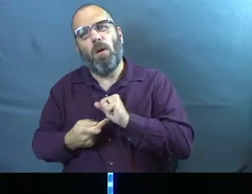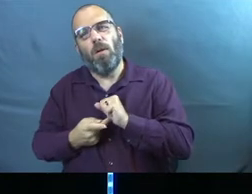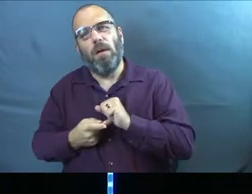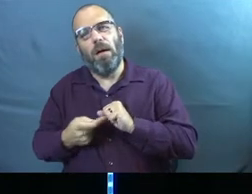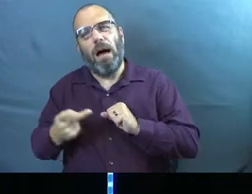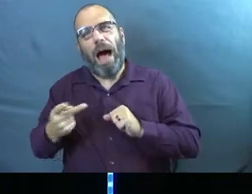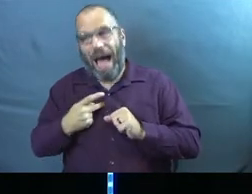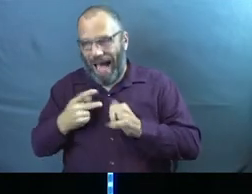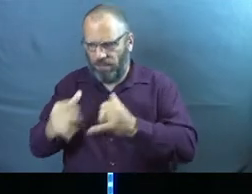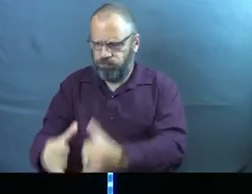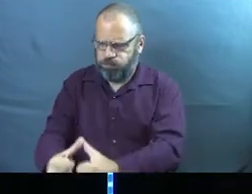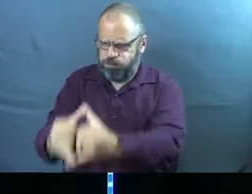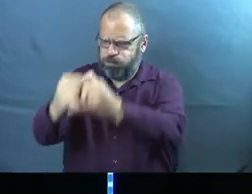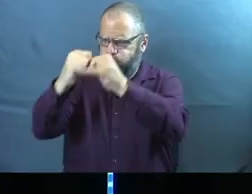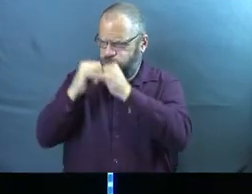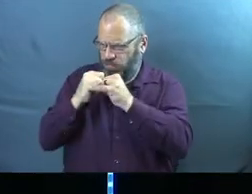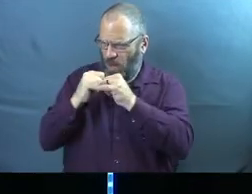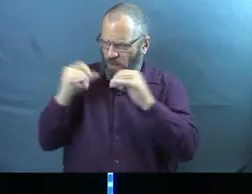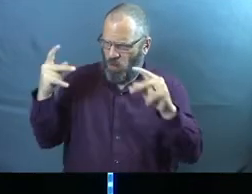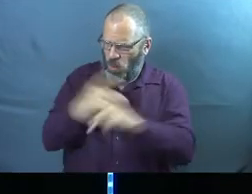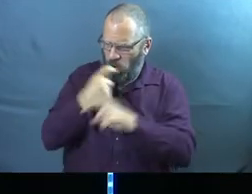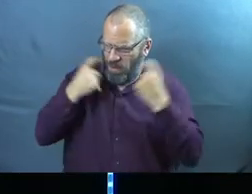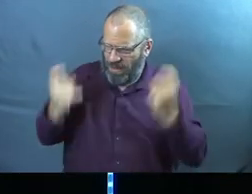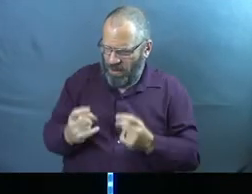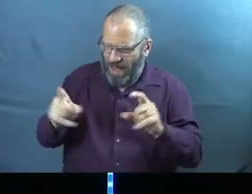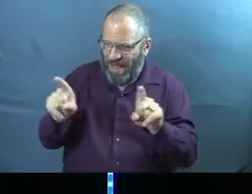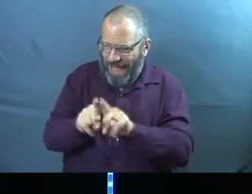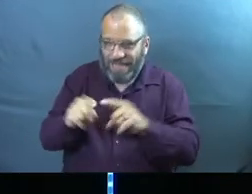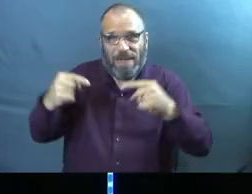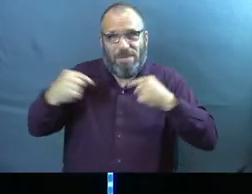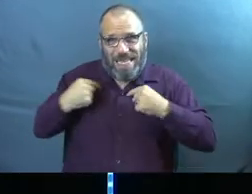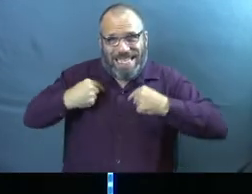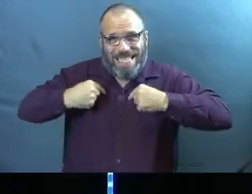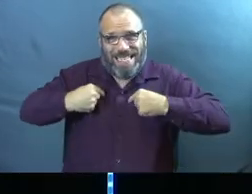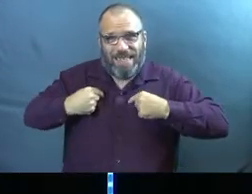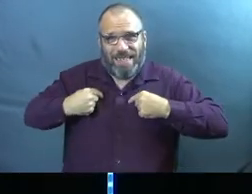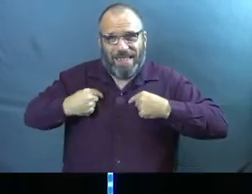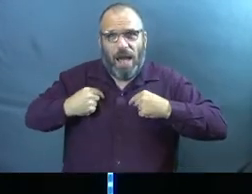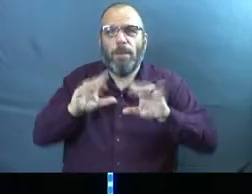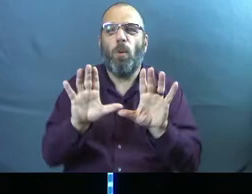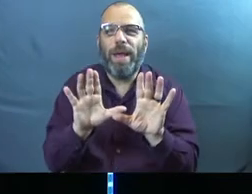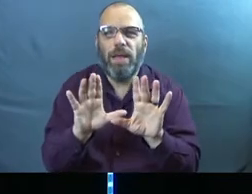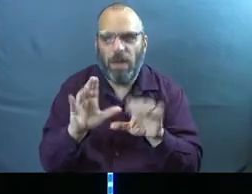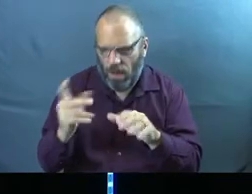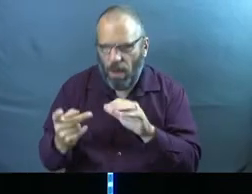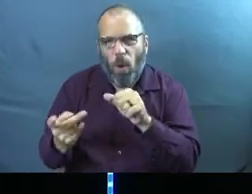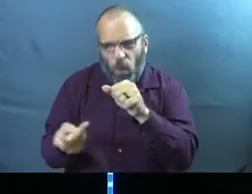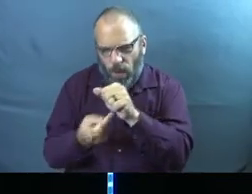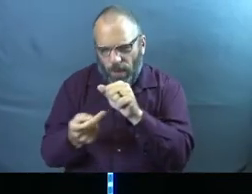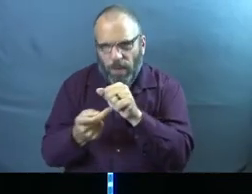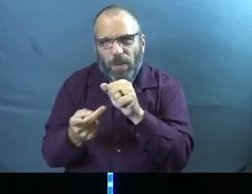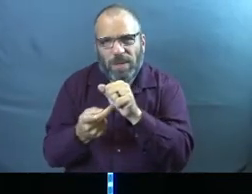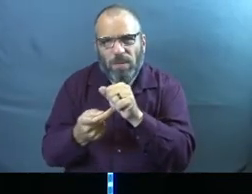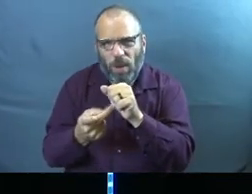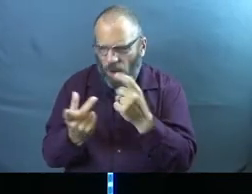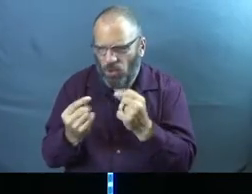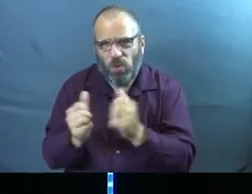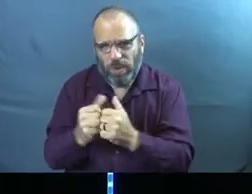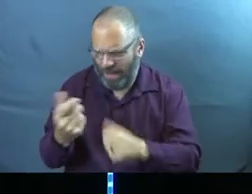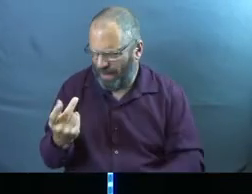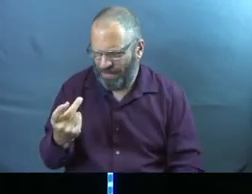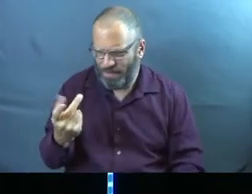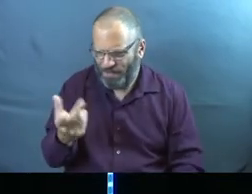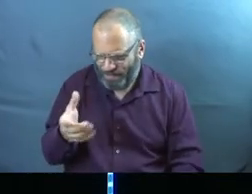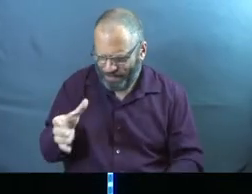I want the trophy because that's how I feel. But what does Paul do with that? And he had reason, by the